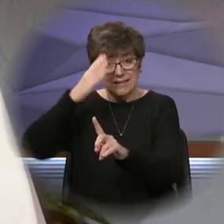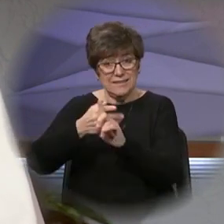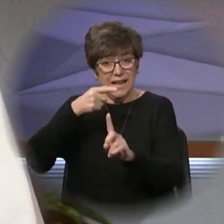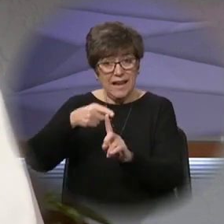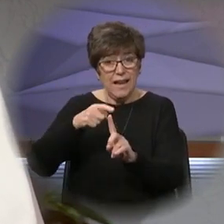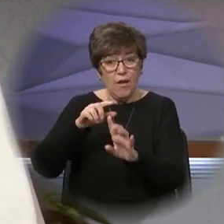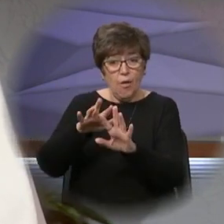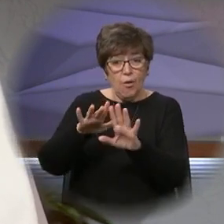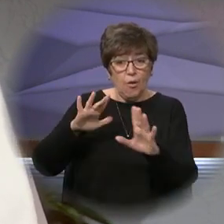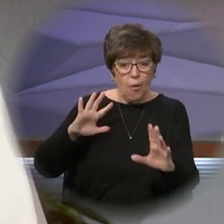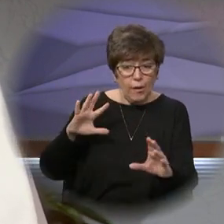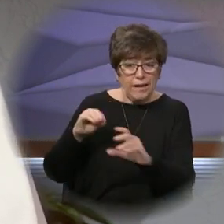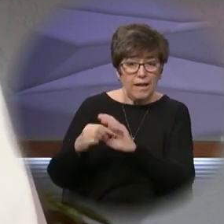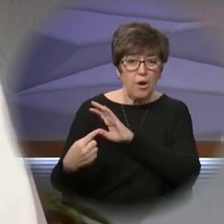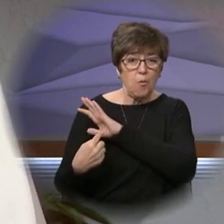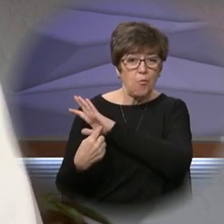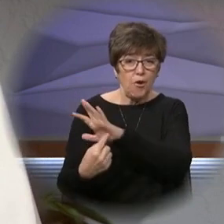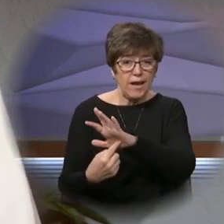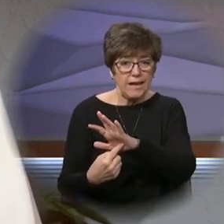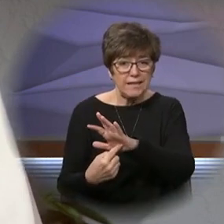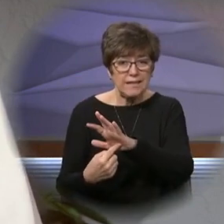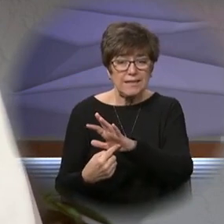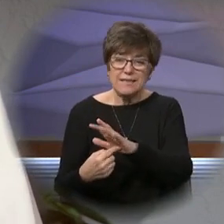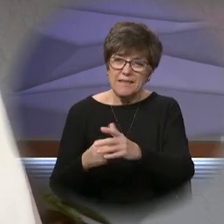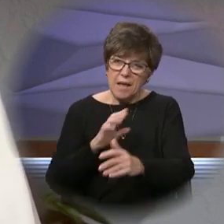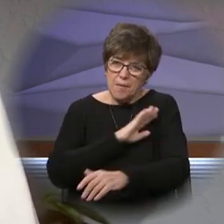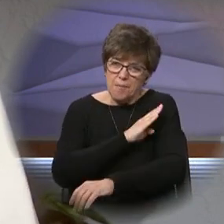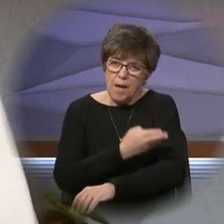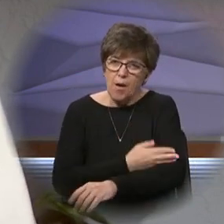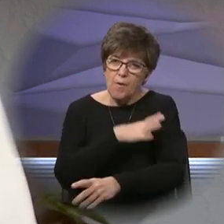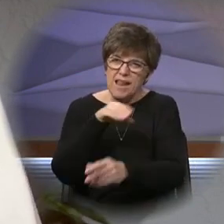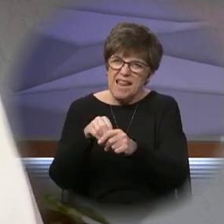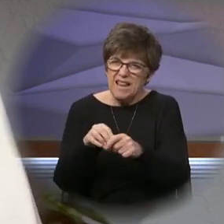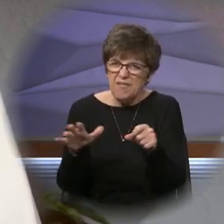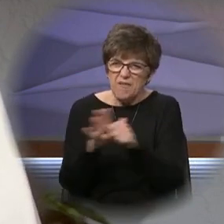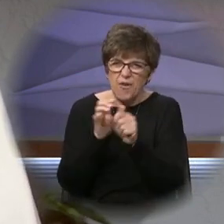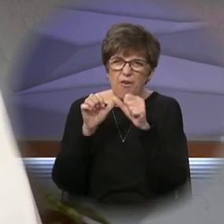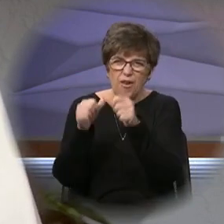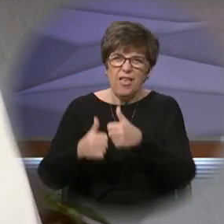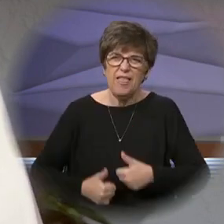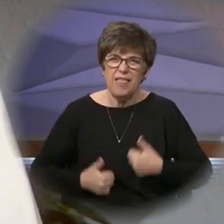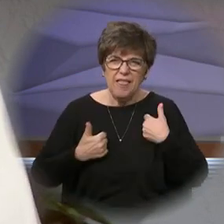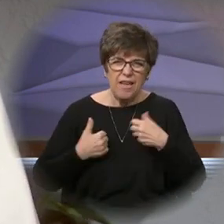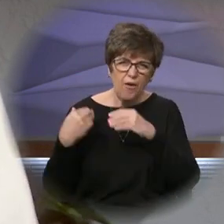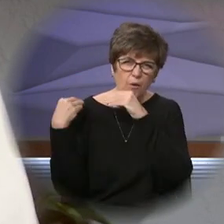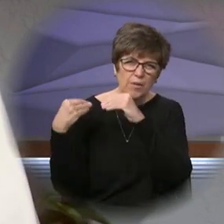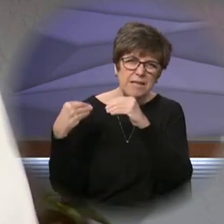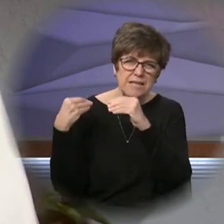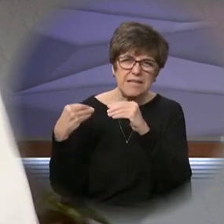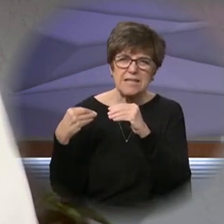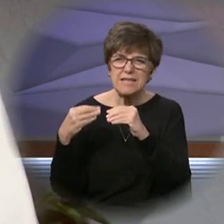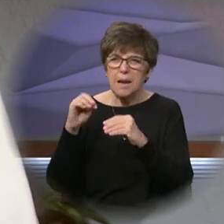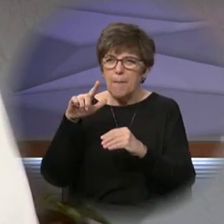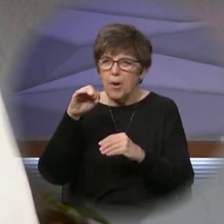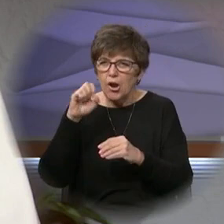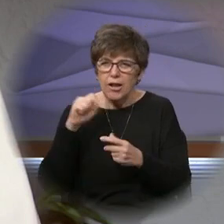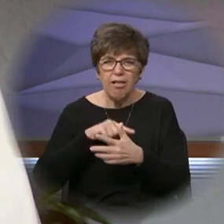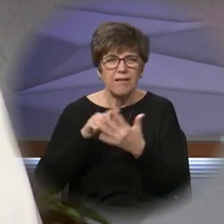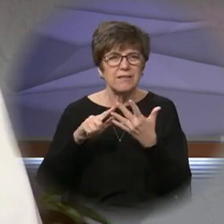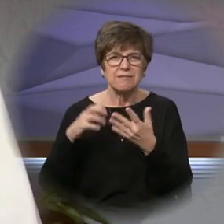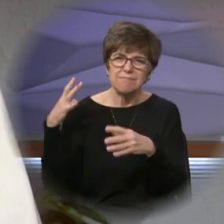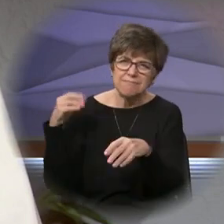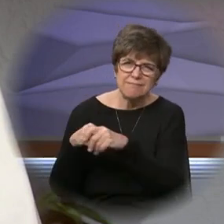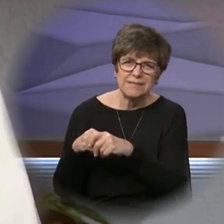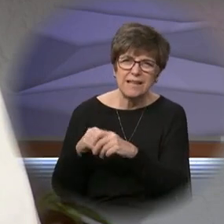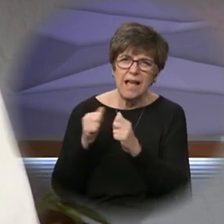very glory would be present, that saving power in his whole life. All of his teaching, all of his miracles, the way that